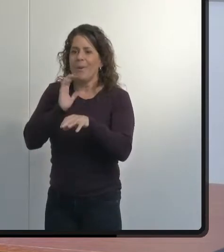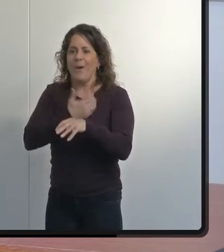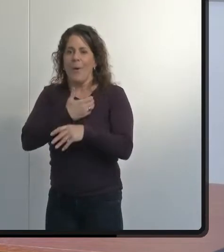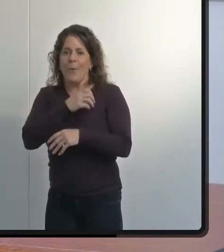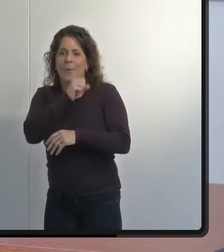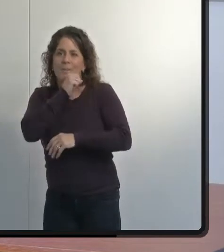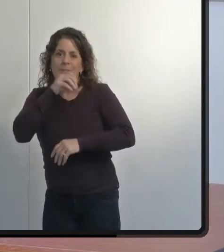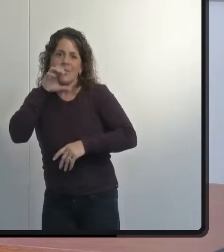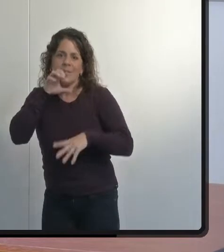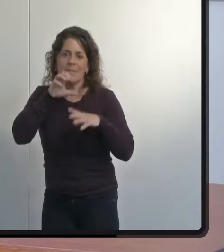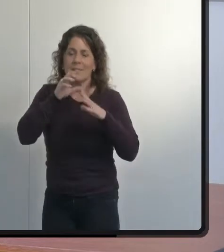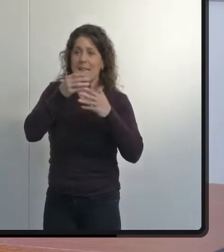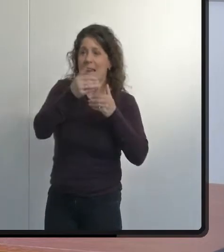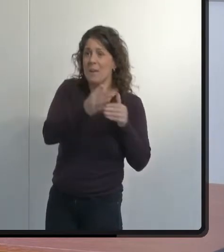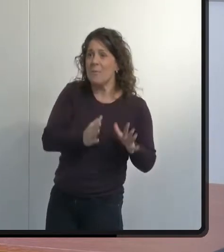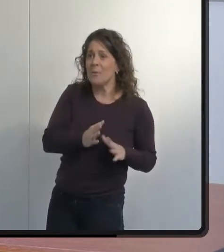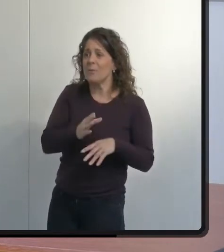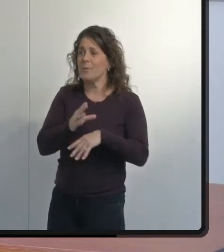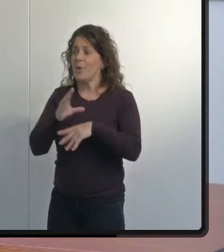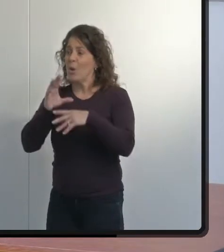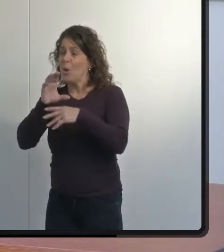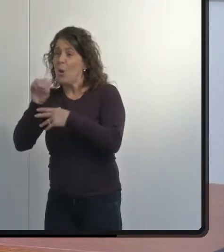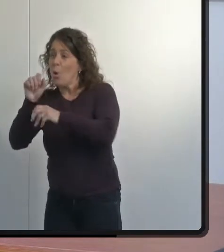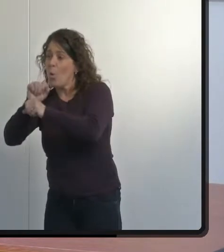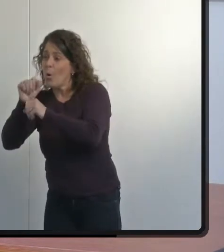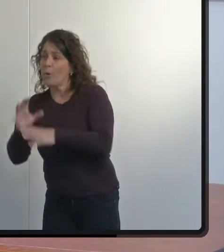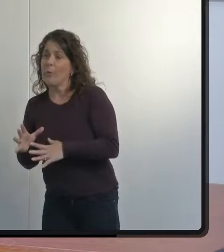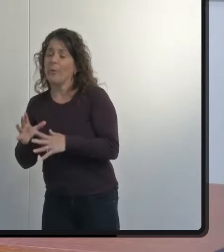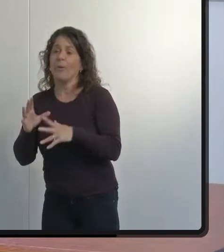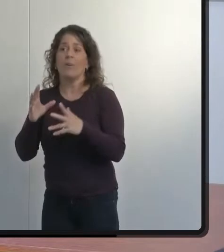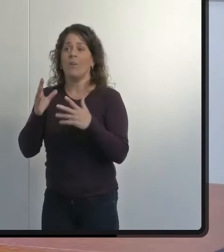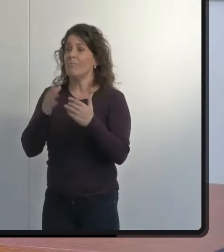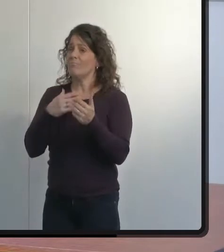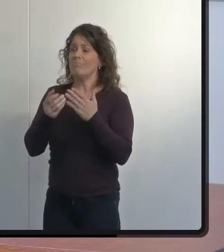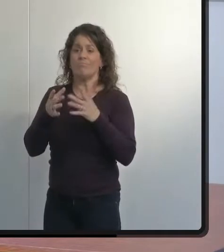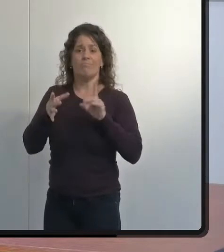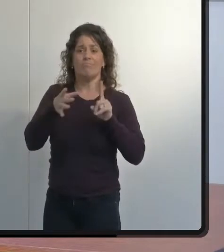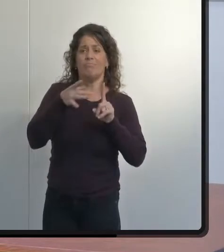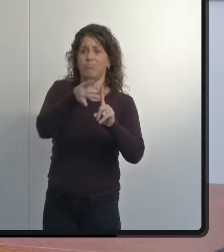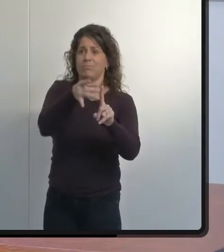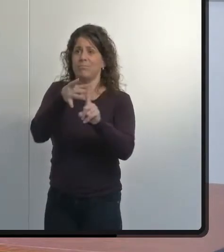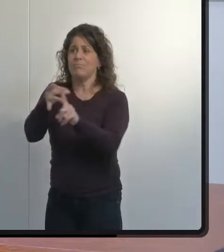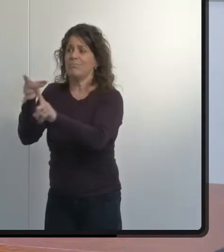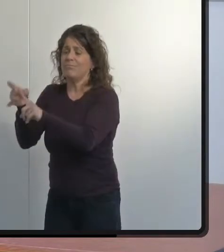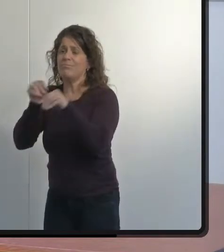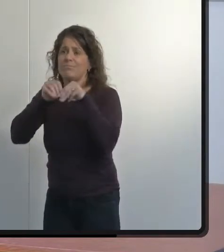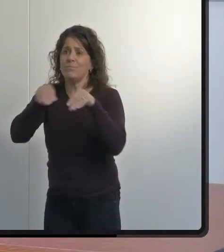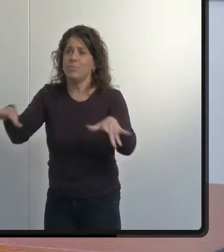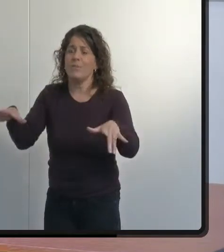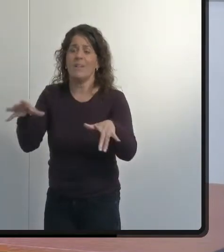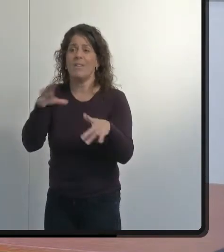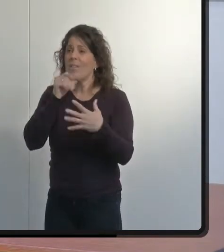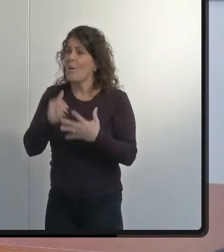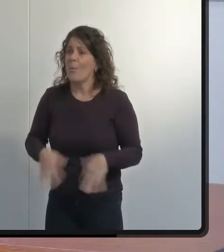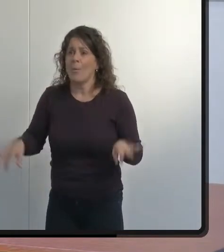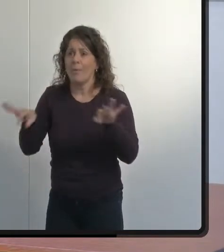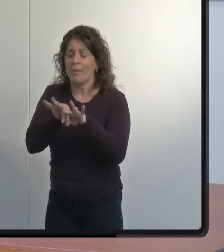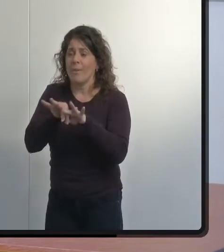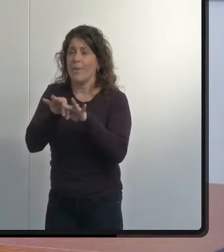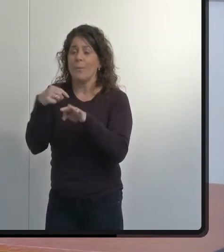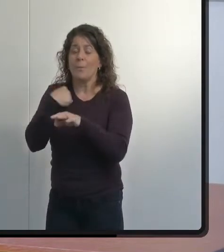family member losing their life to this virus. We simply must stay the